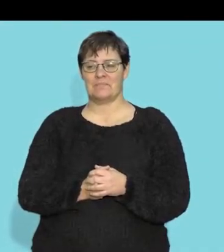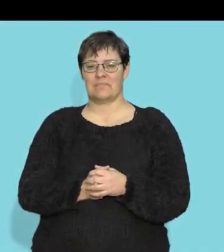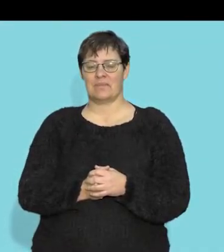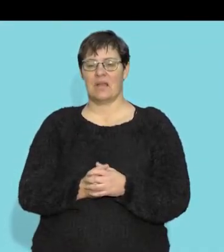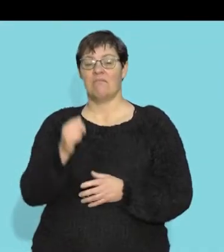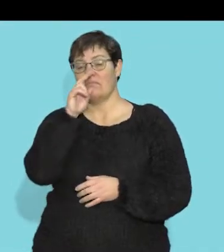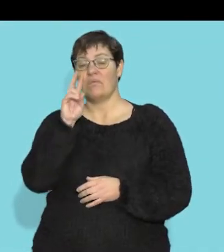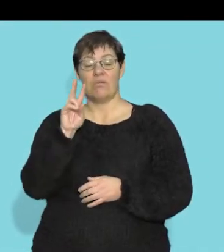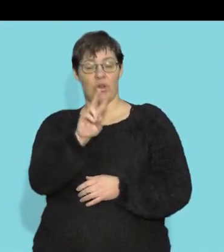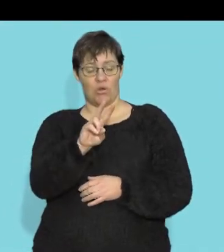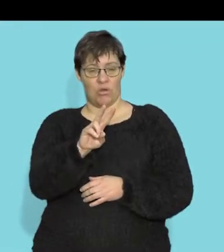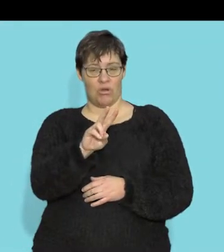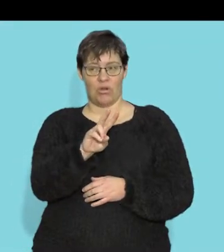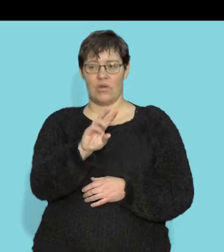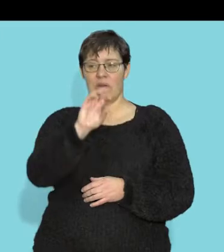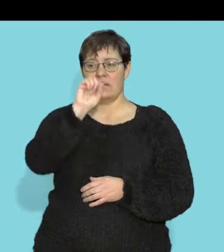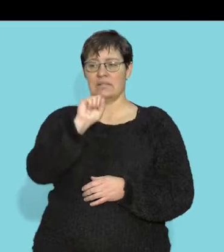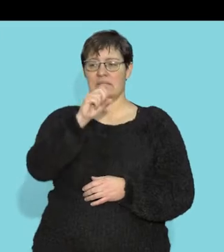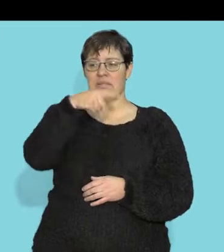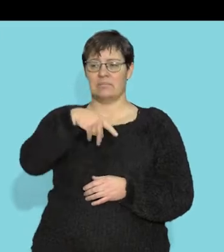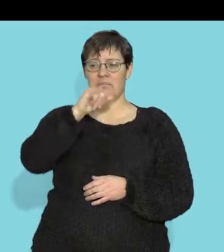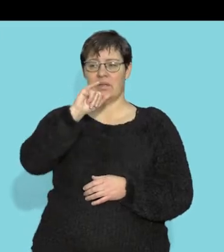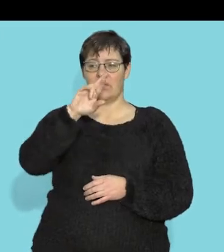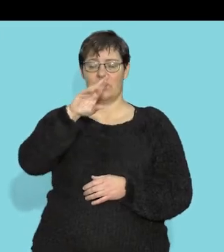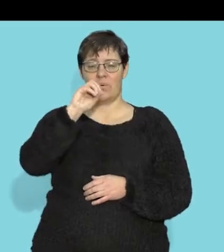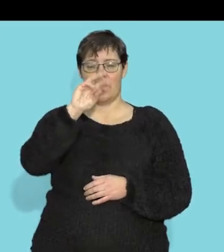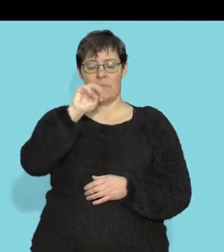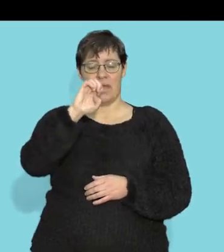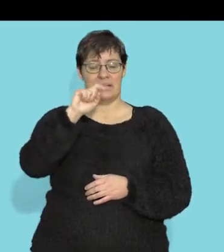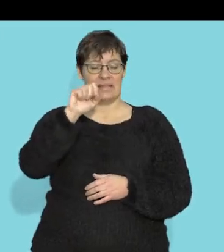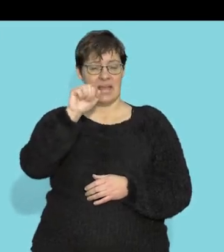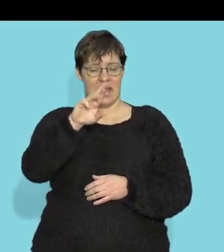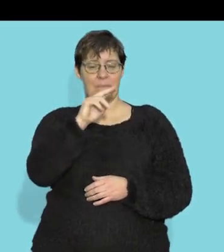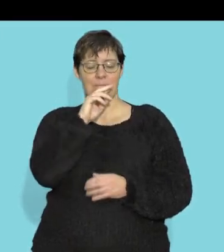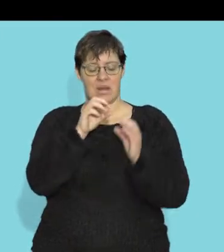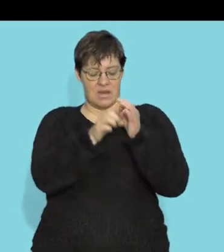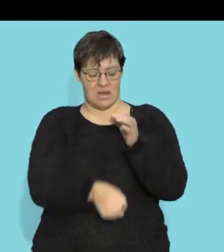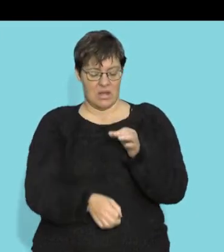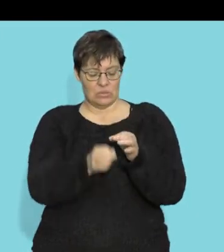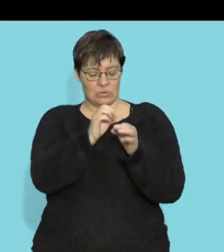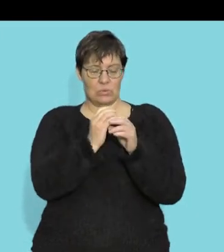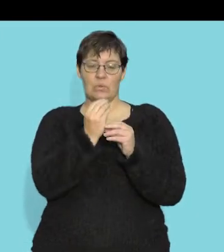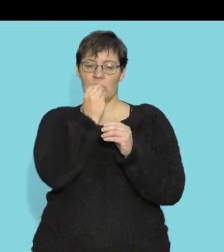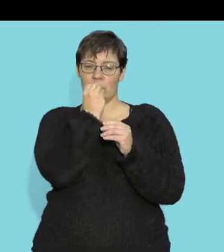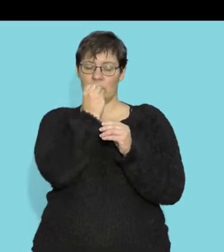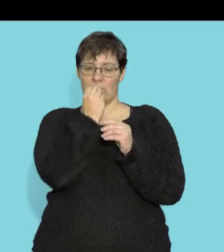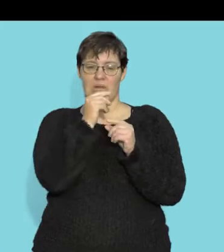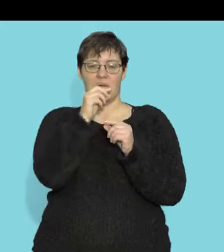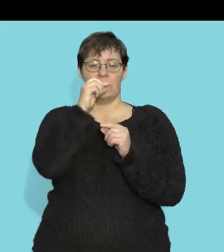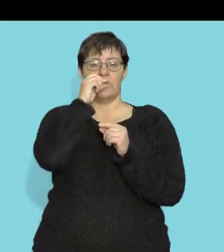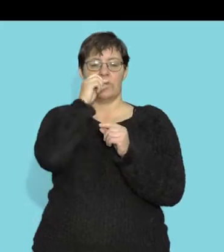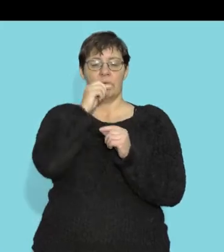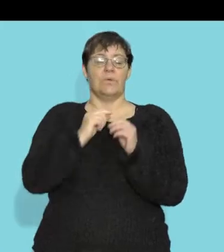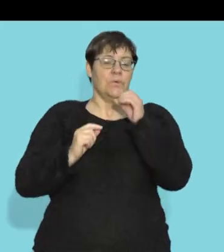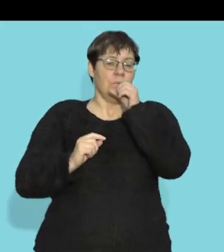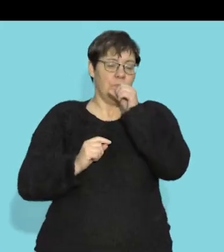All right, so guys, if we look at this spirometer, you will see over here, it's a tube, all right, linked to where we